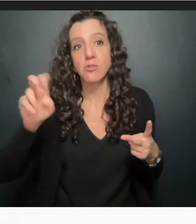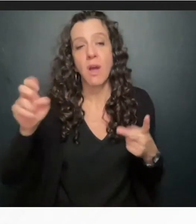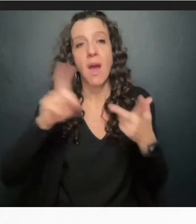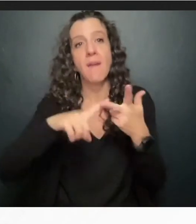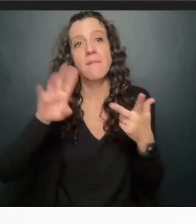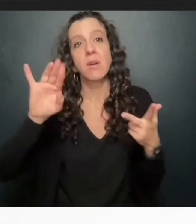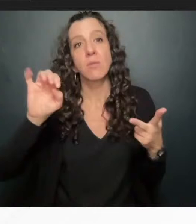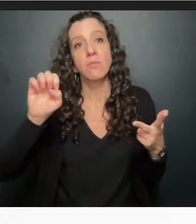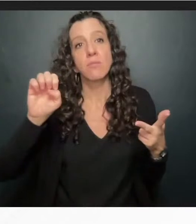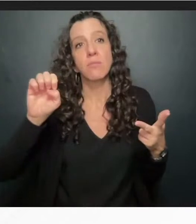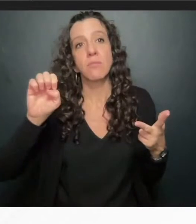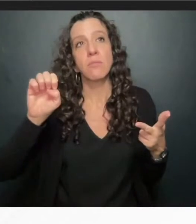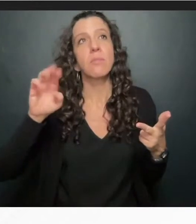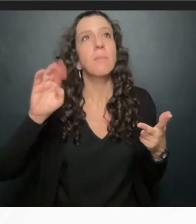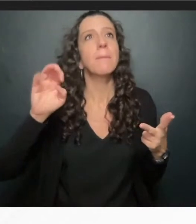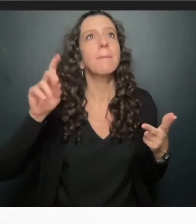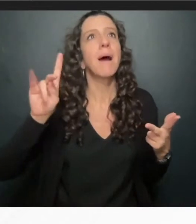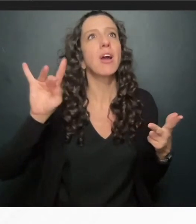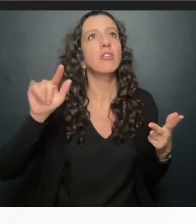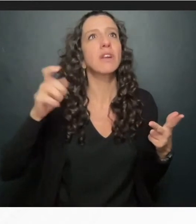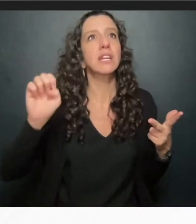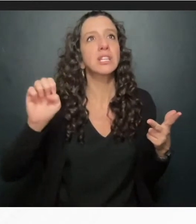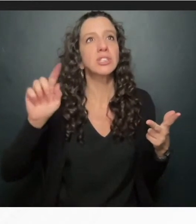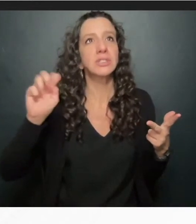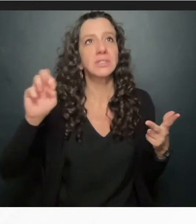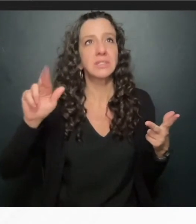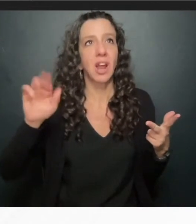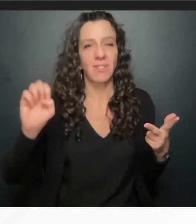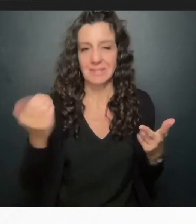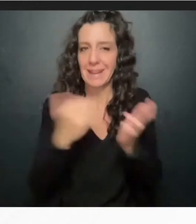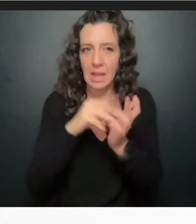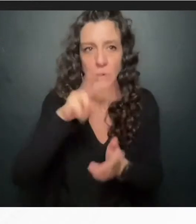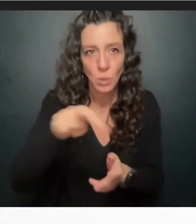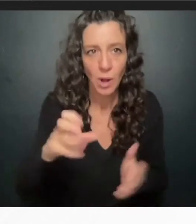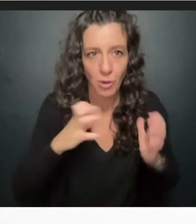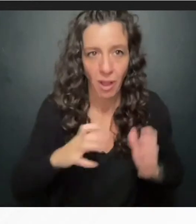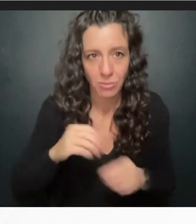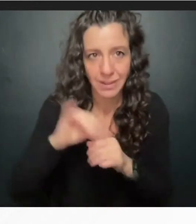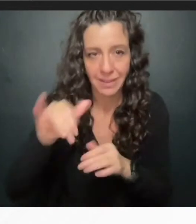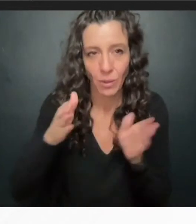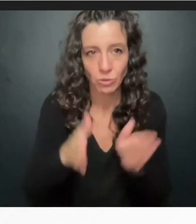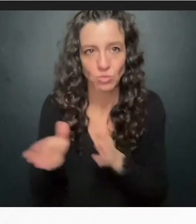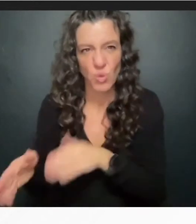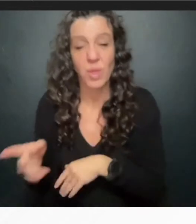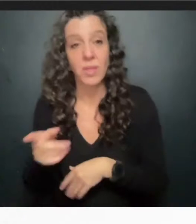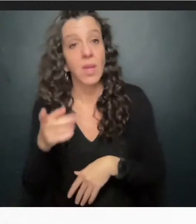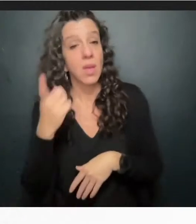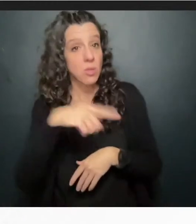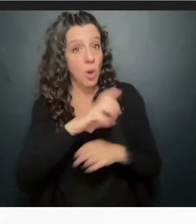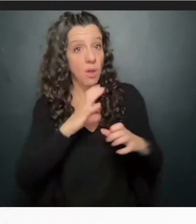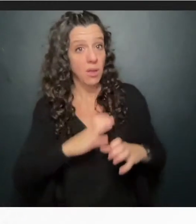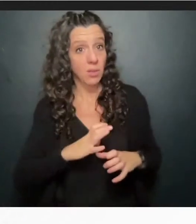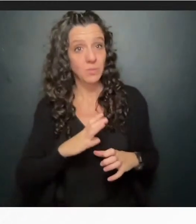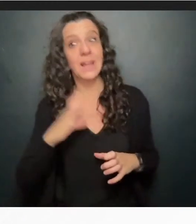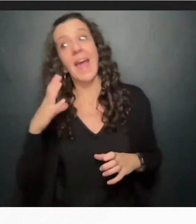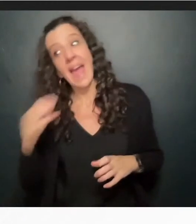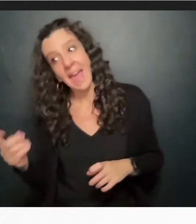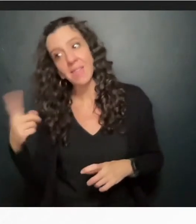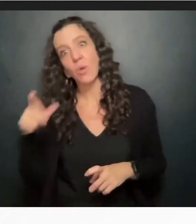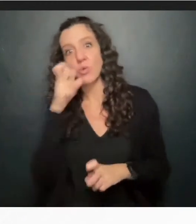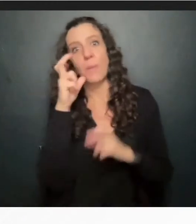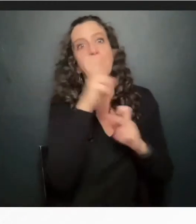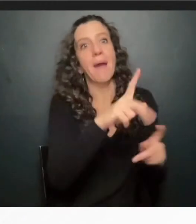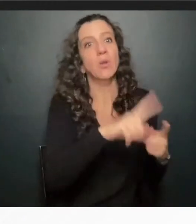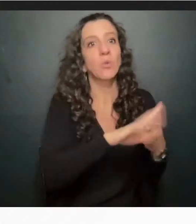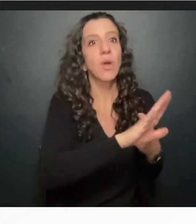roads. Those customers, as well as those returning to their homes, can call Waterworks District 29